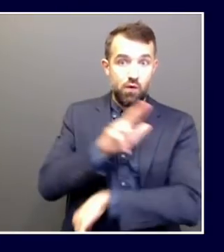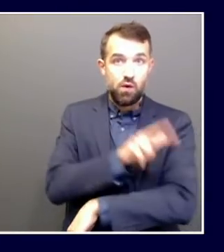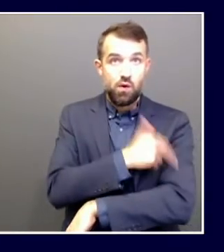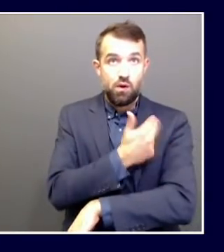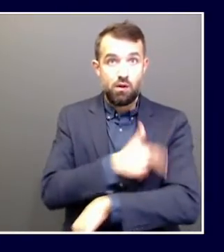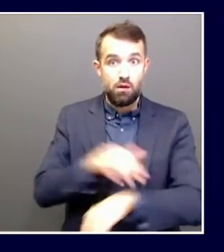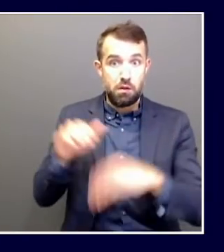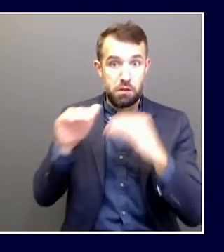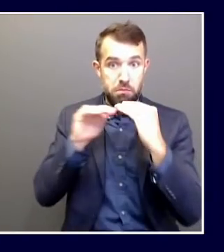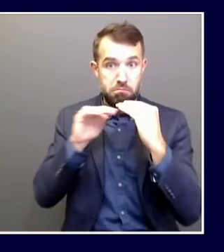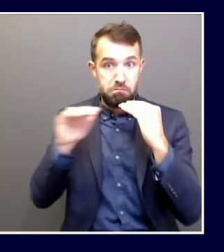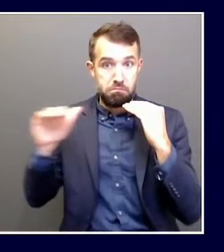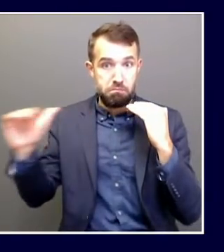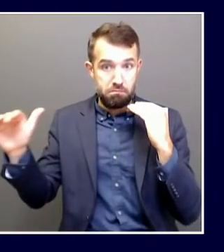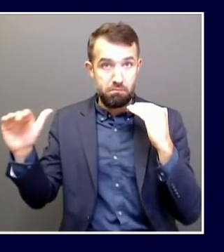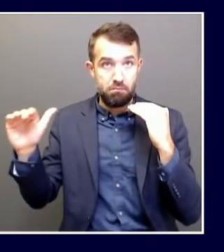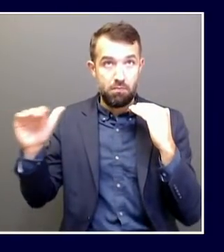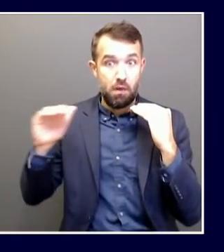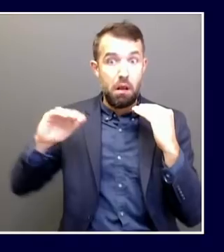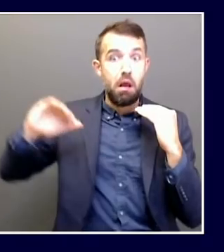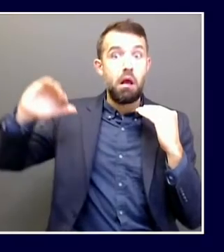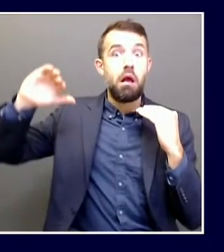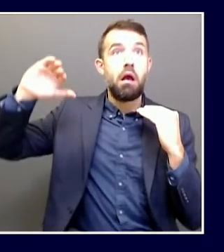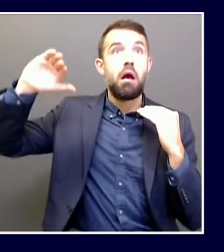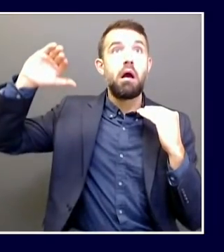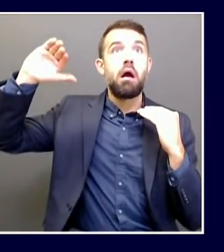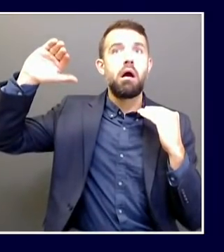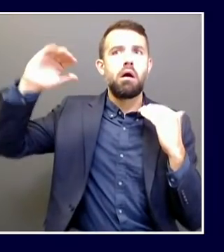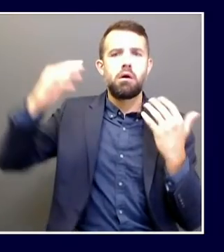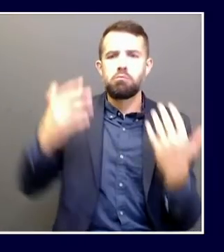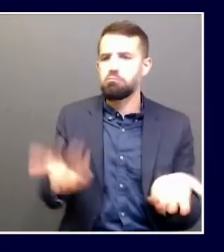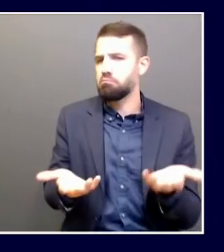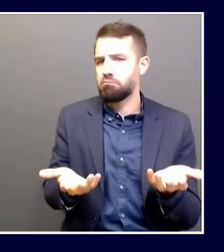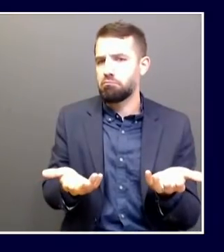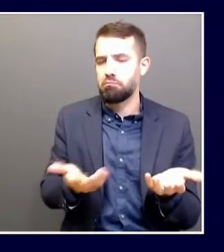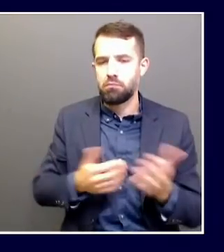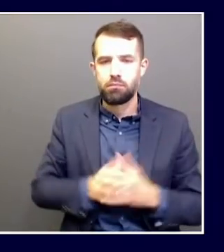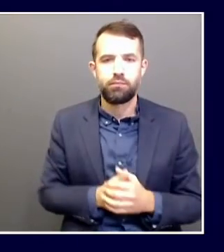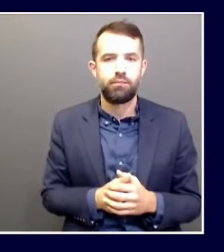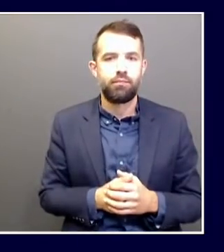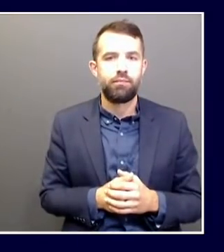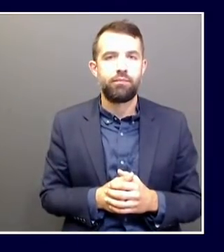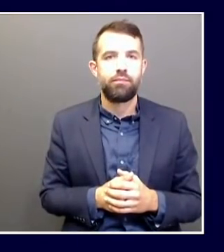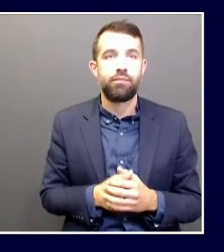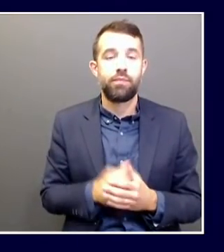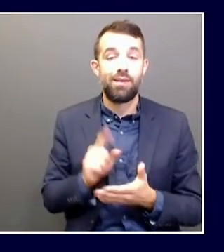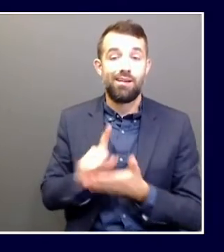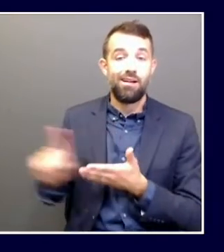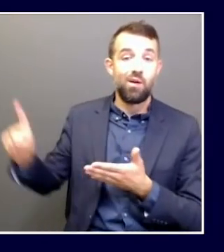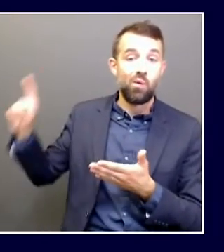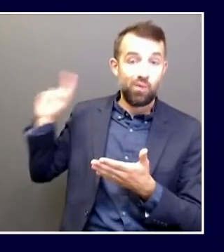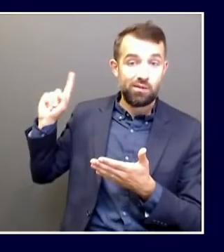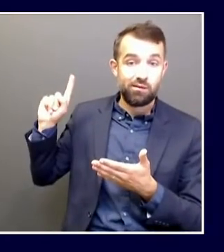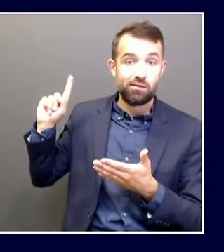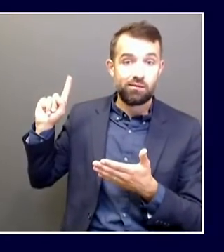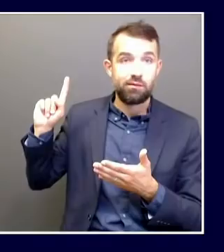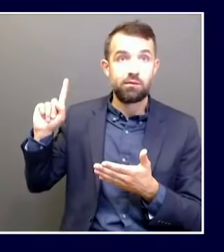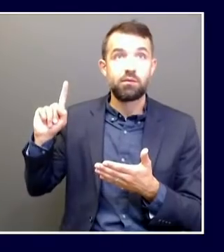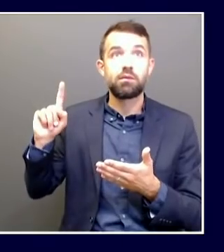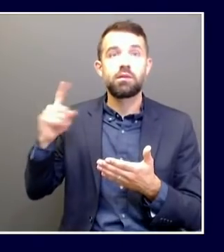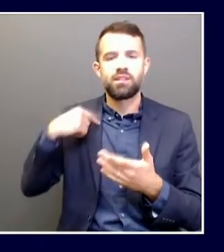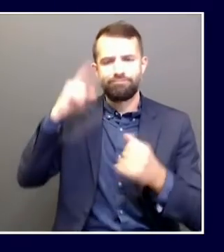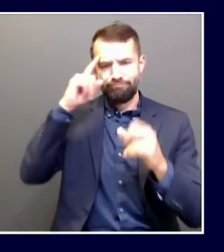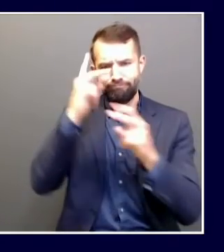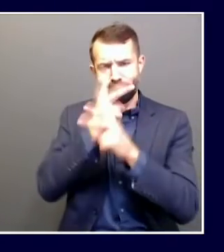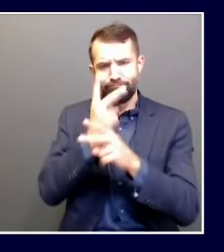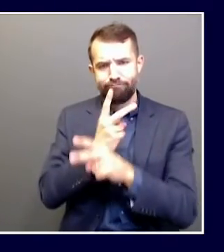Yeah, no, it's I'm glad you raised that, Chris. As of last week, which is the last time that we ran the models on this set of